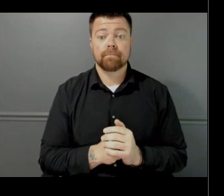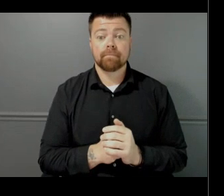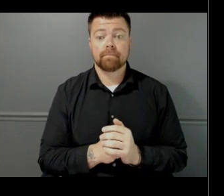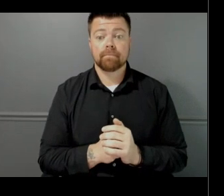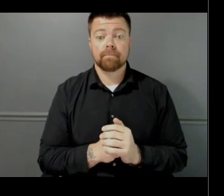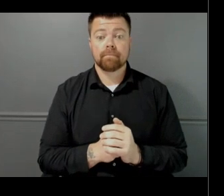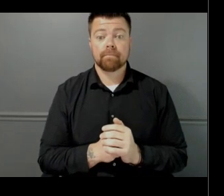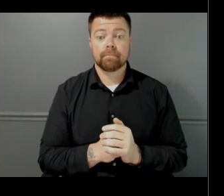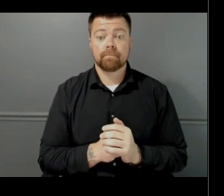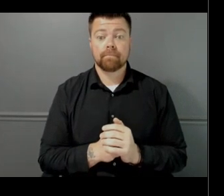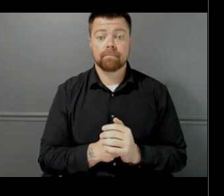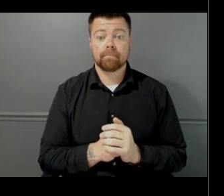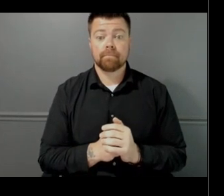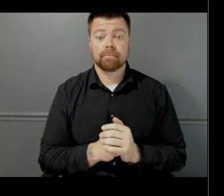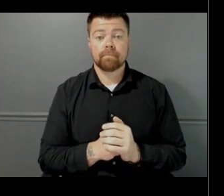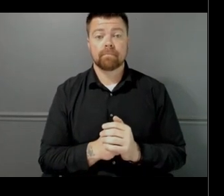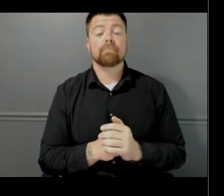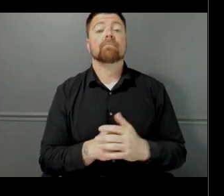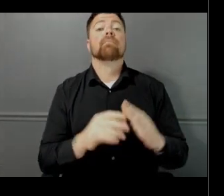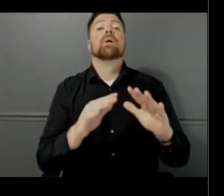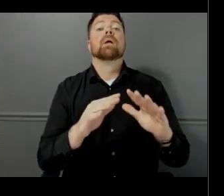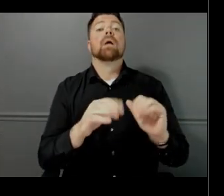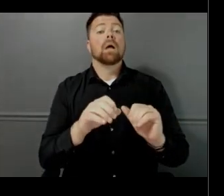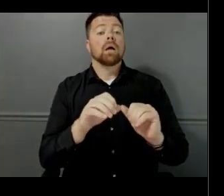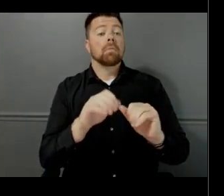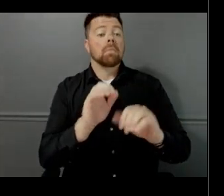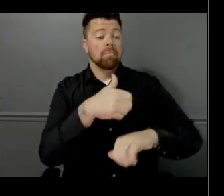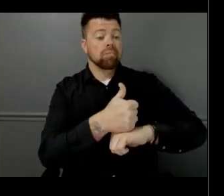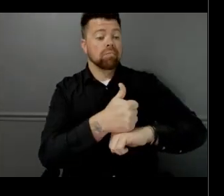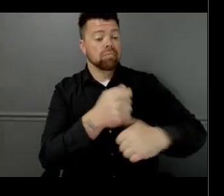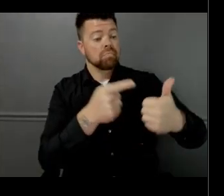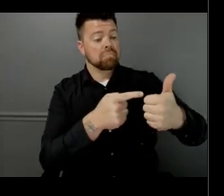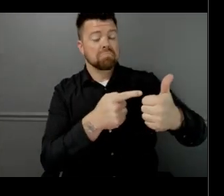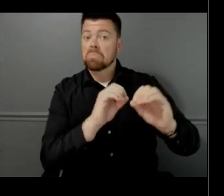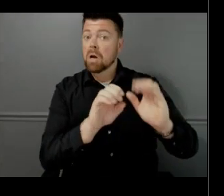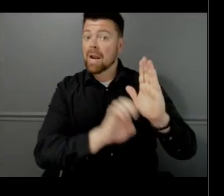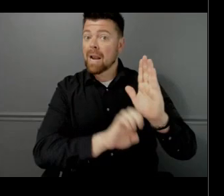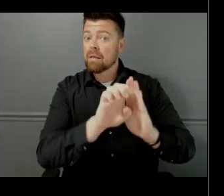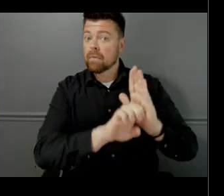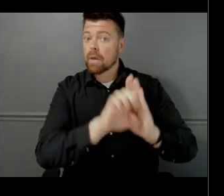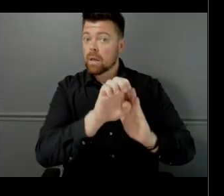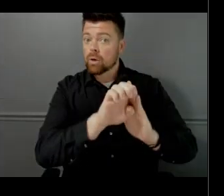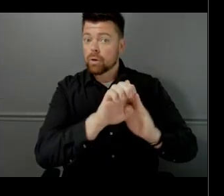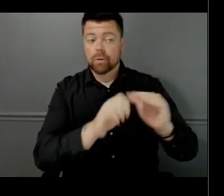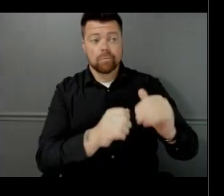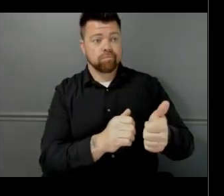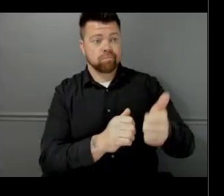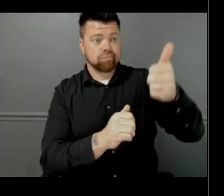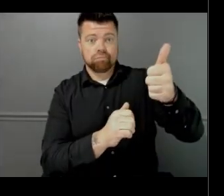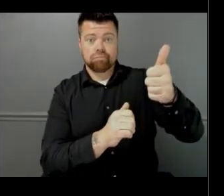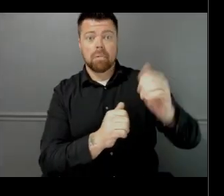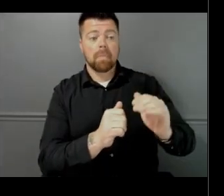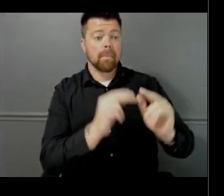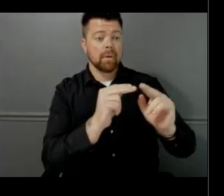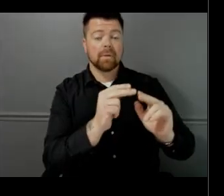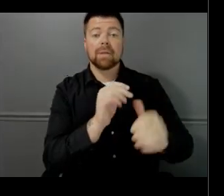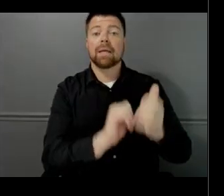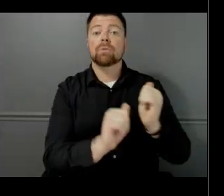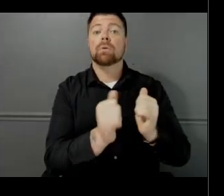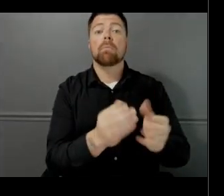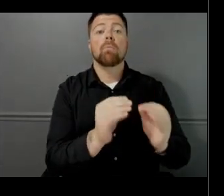a site with several non-elevator buildings, each with more than one